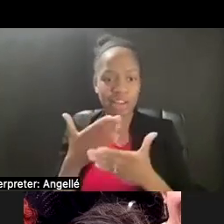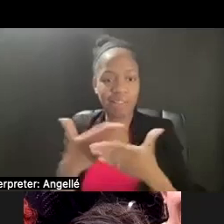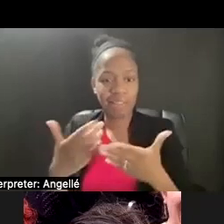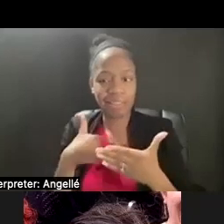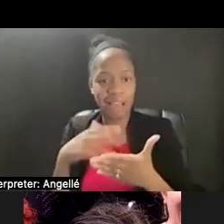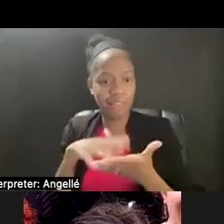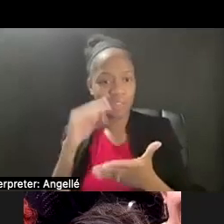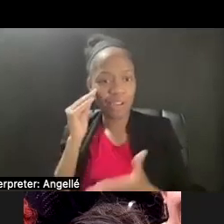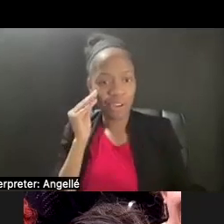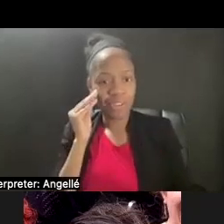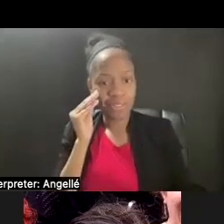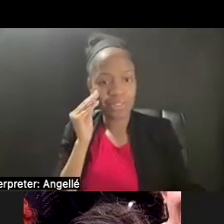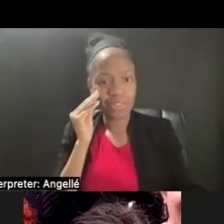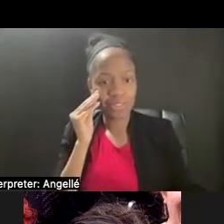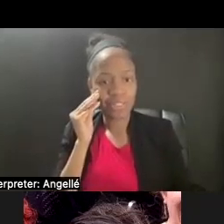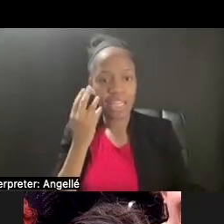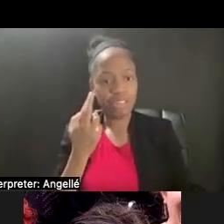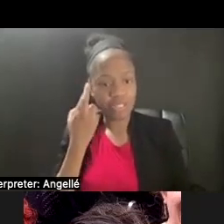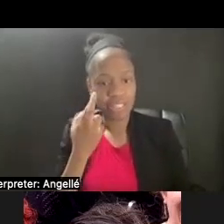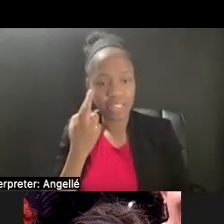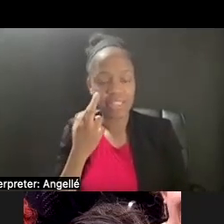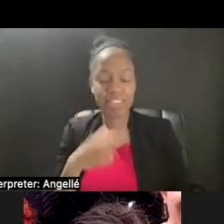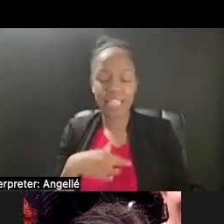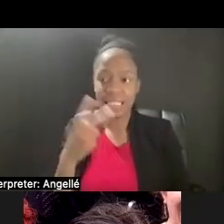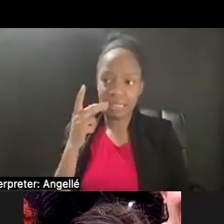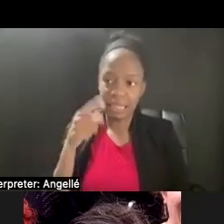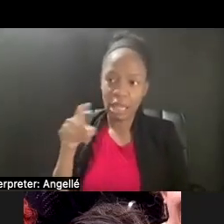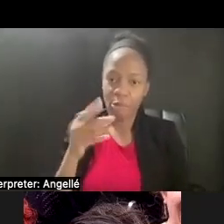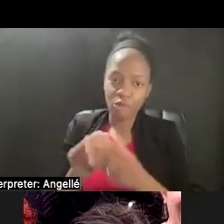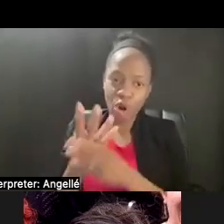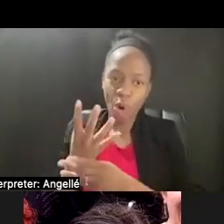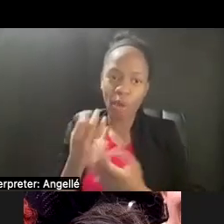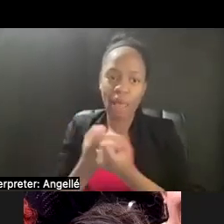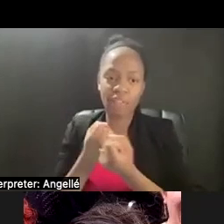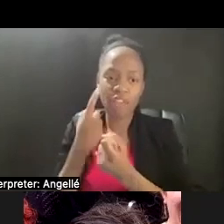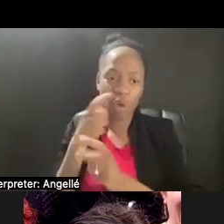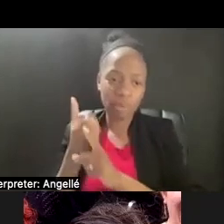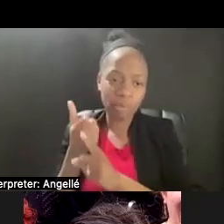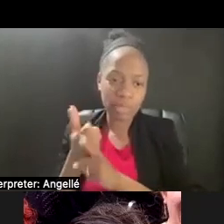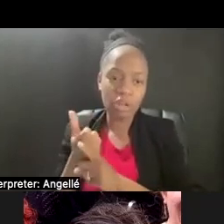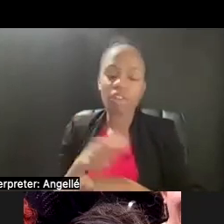discovered and watch them grow and advocate for themselves and to share what